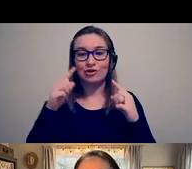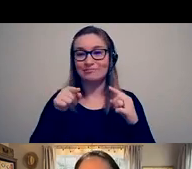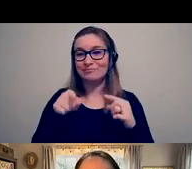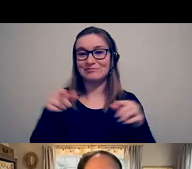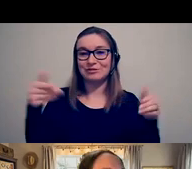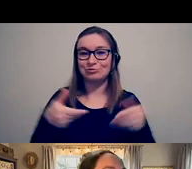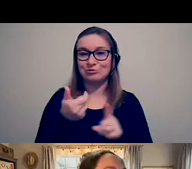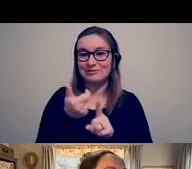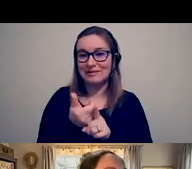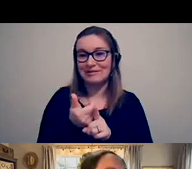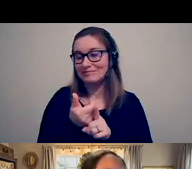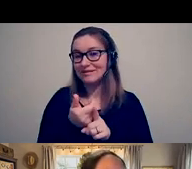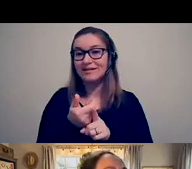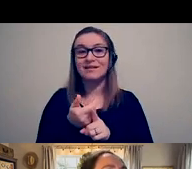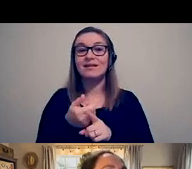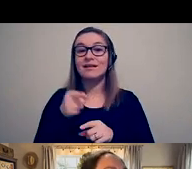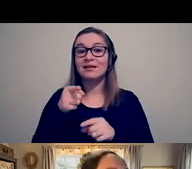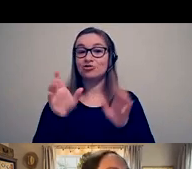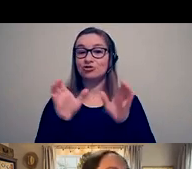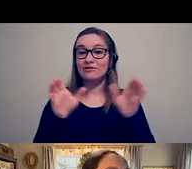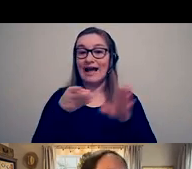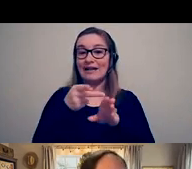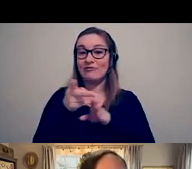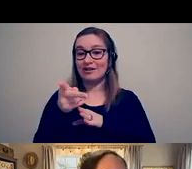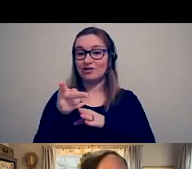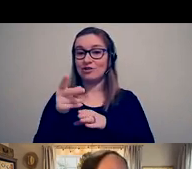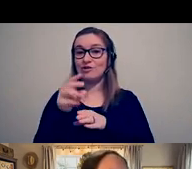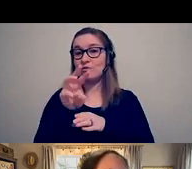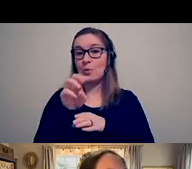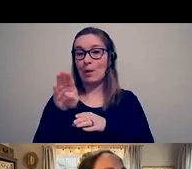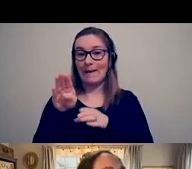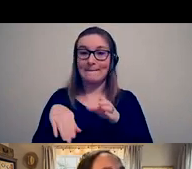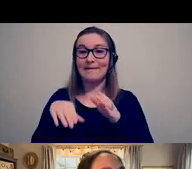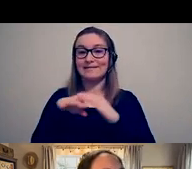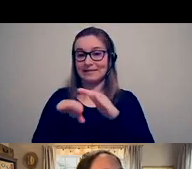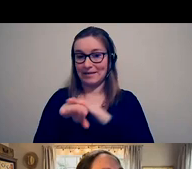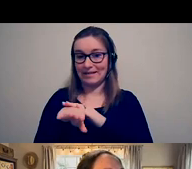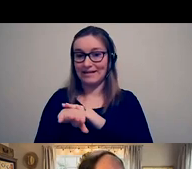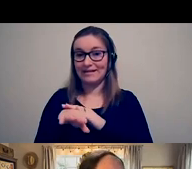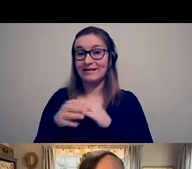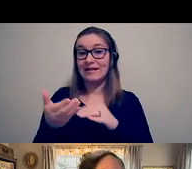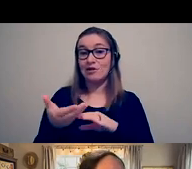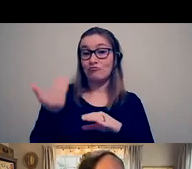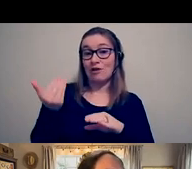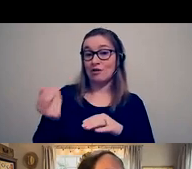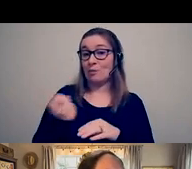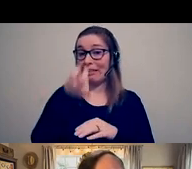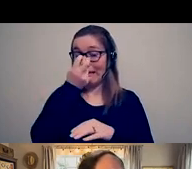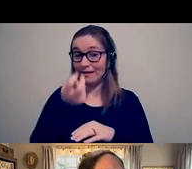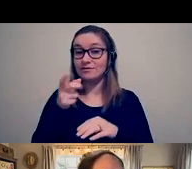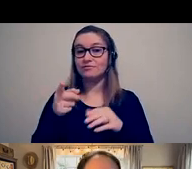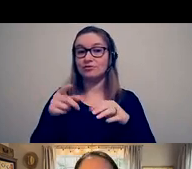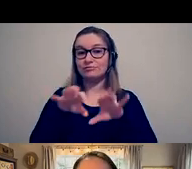at a previous event. She's a certified professional in web accessibility. Prior to blindness, she earned her degree from